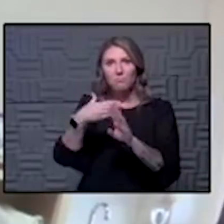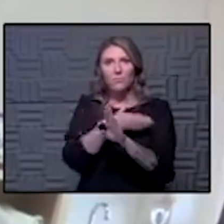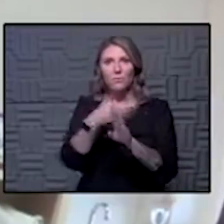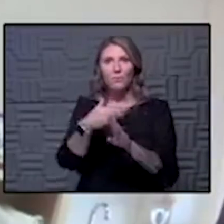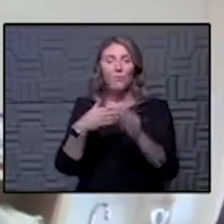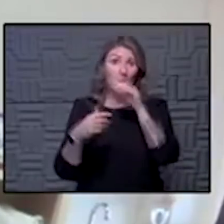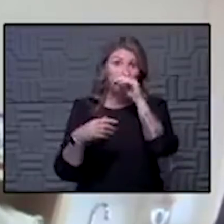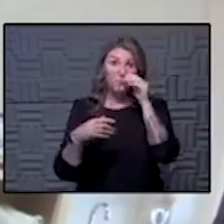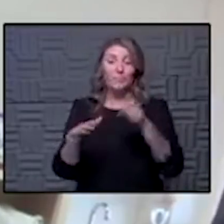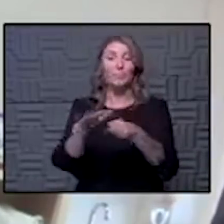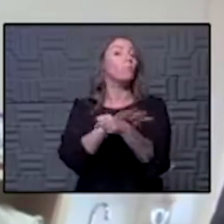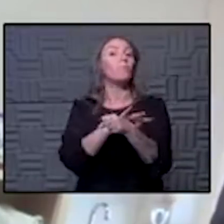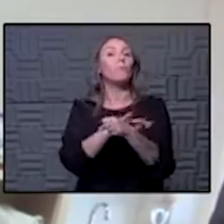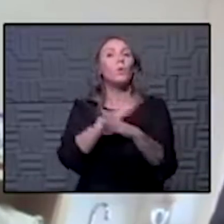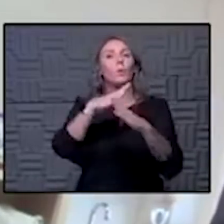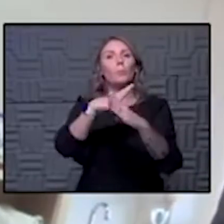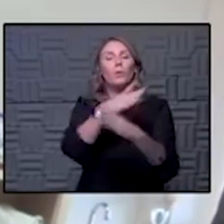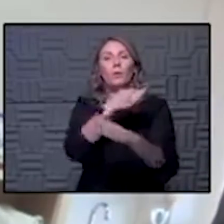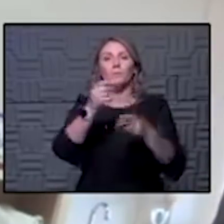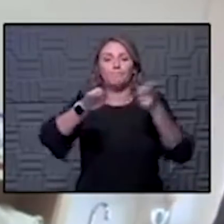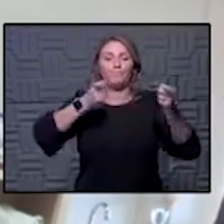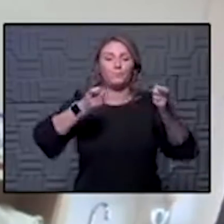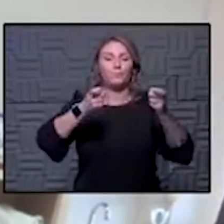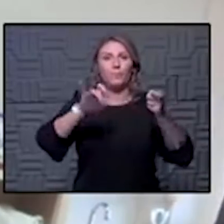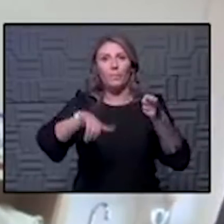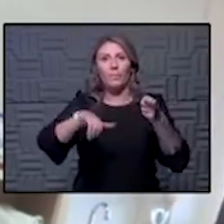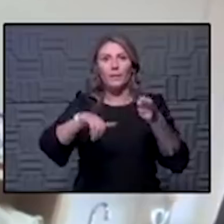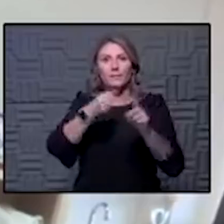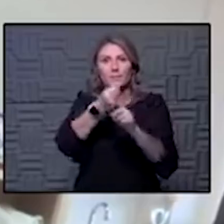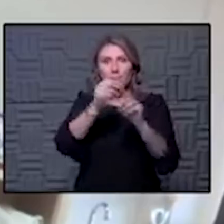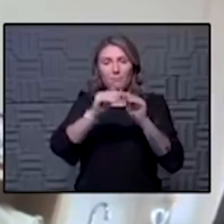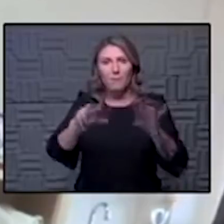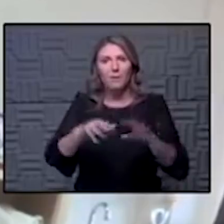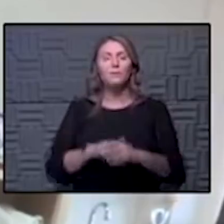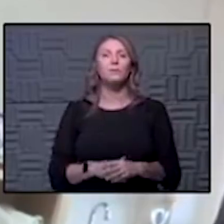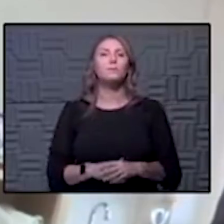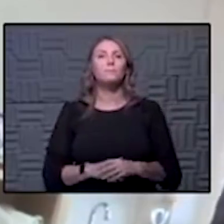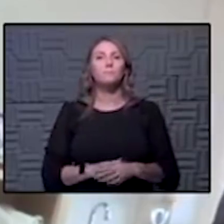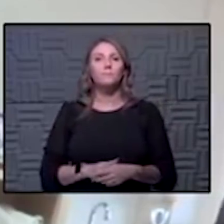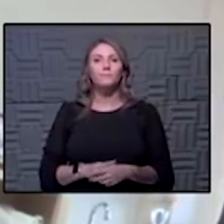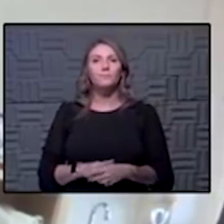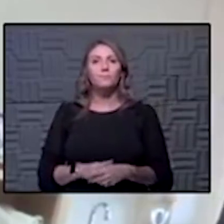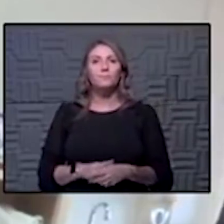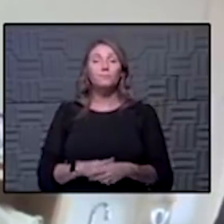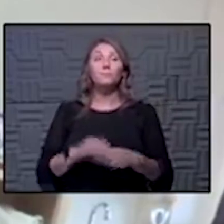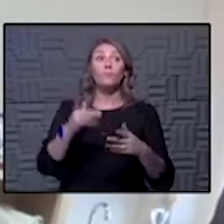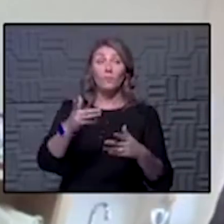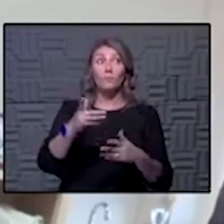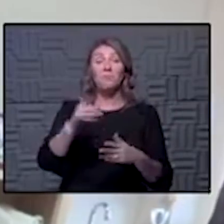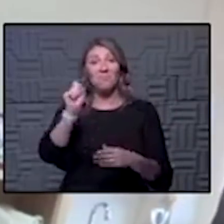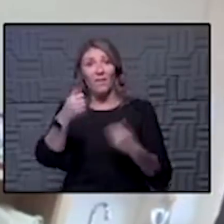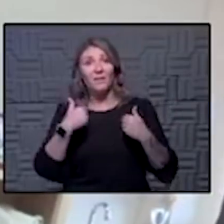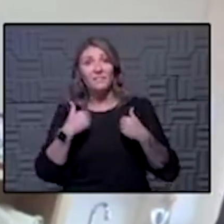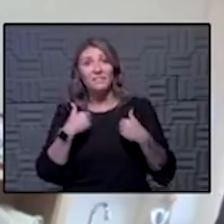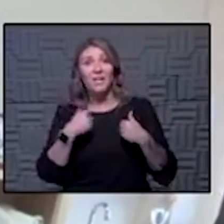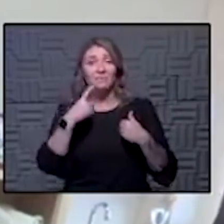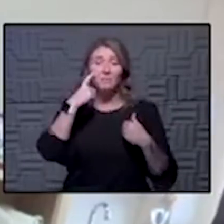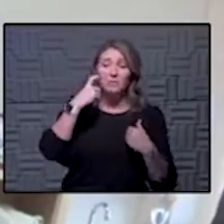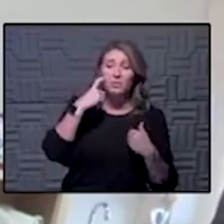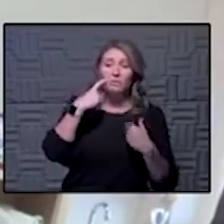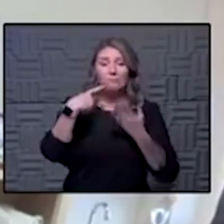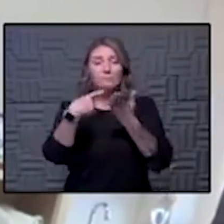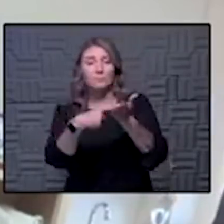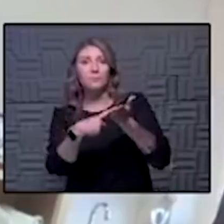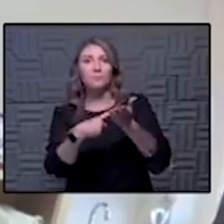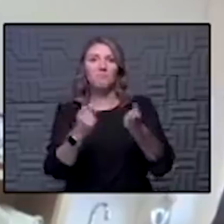herd immunity and get control of this pandemic. And there are at least discussions out there or suspicions that a number of people are